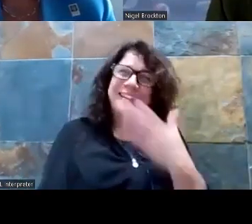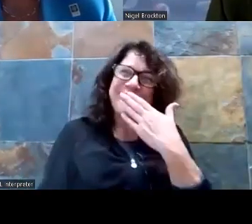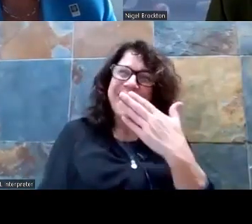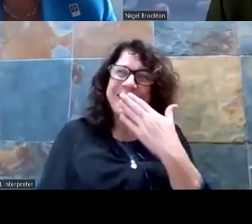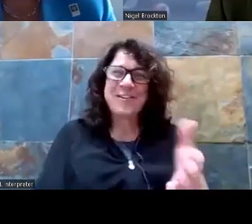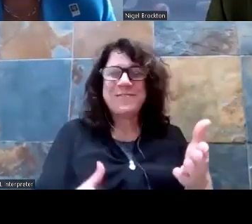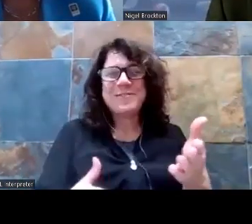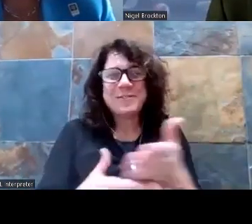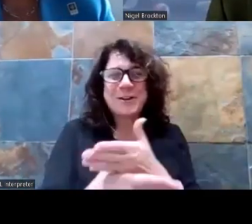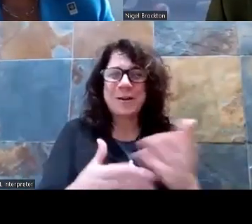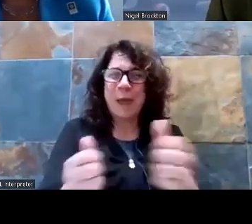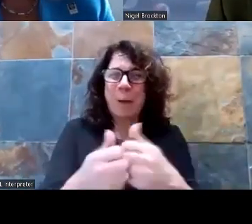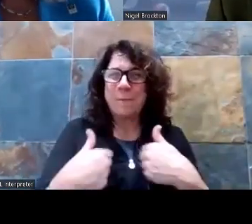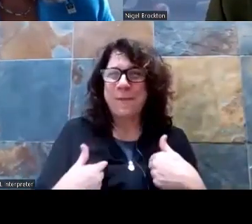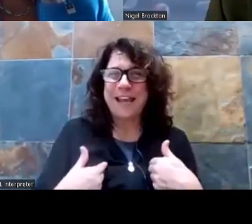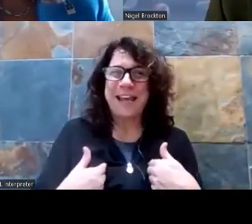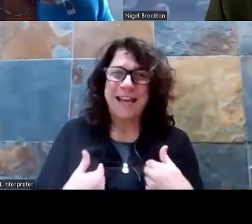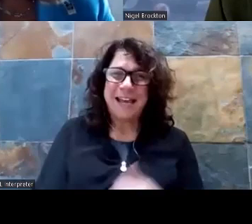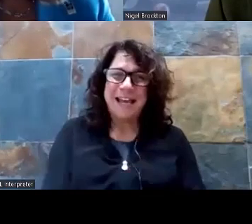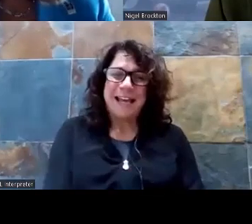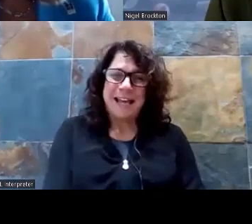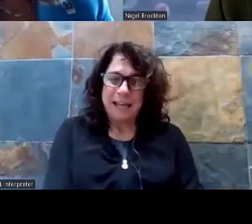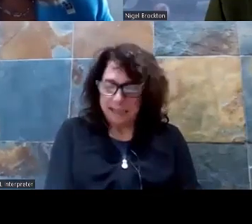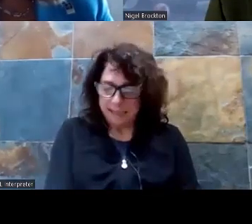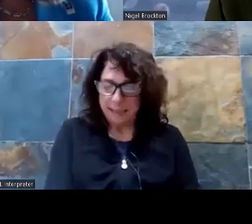you for sharing that with me. So it's